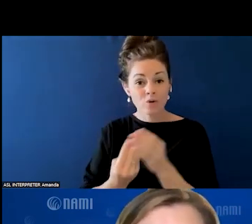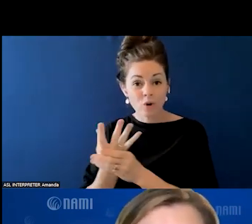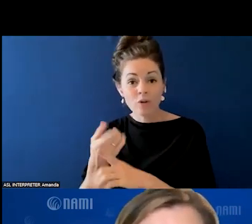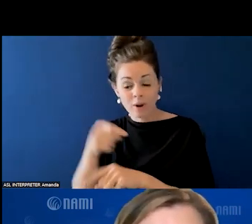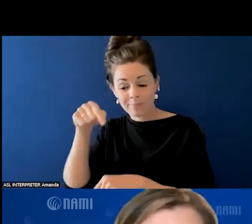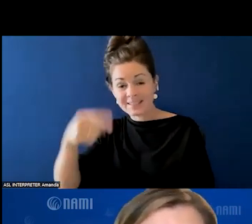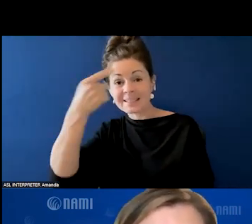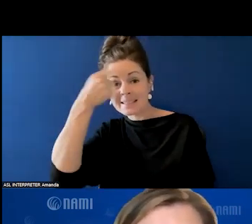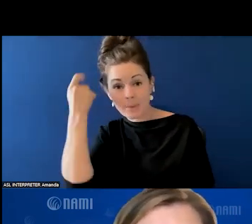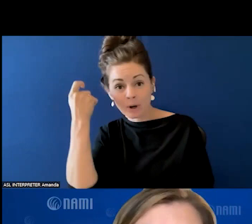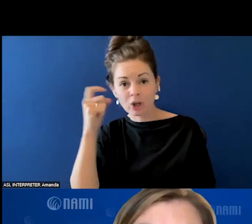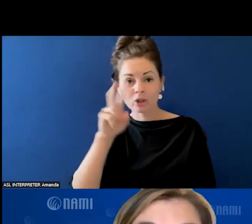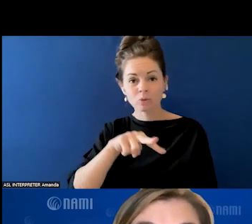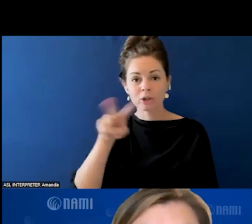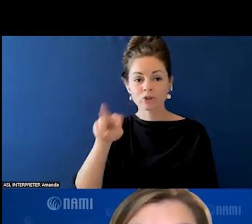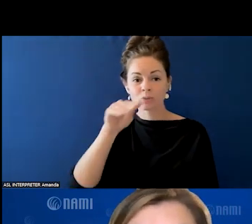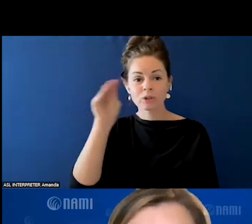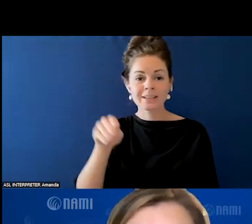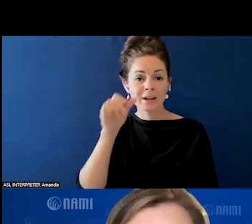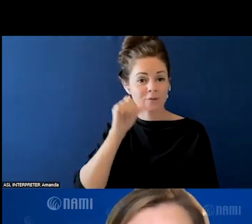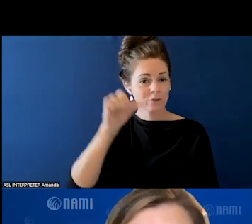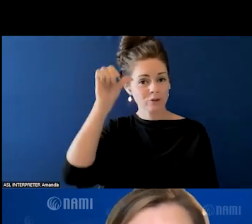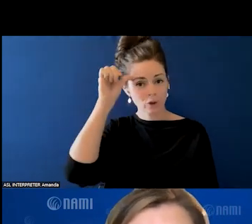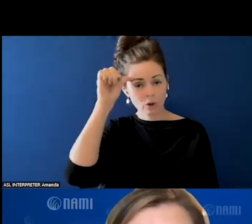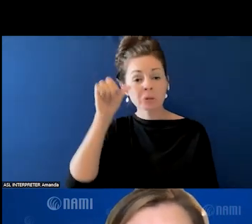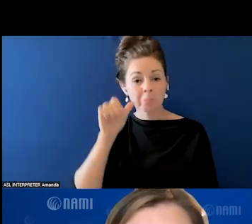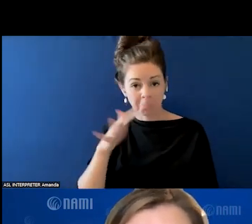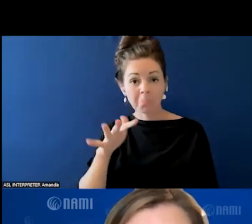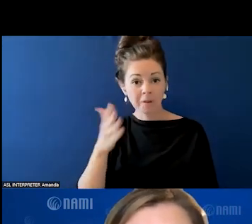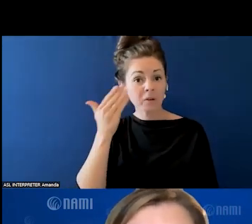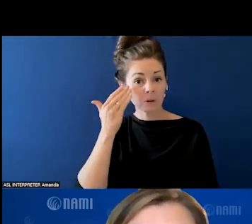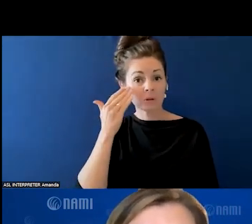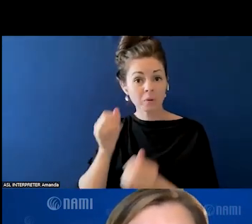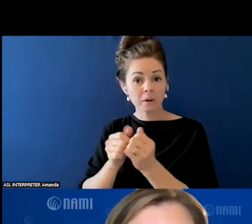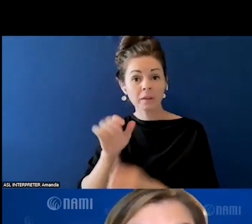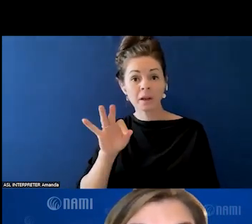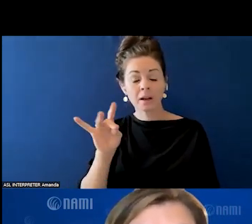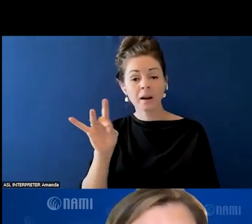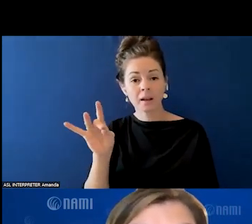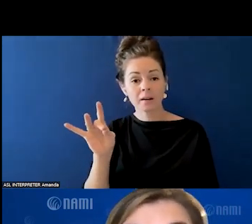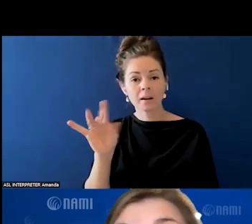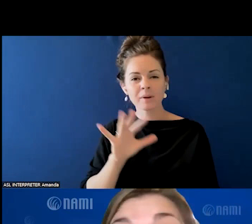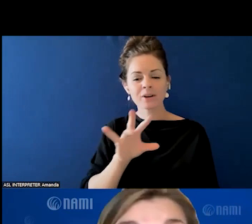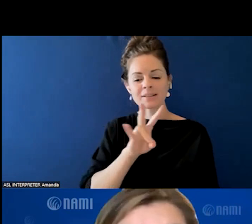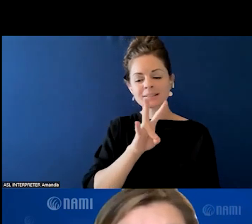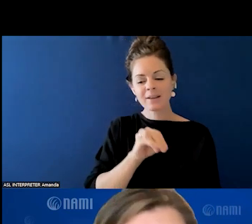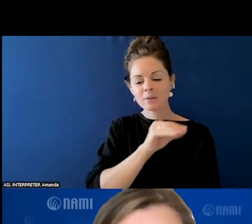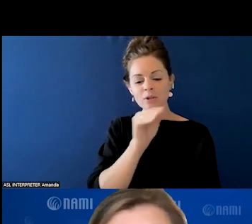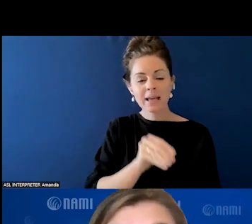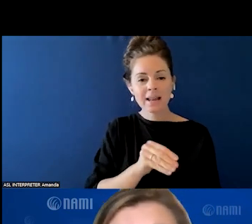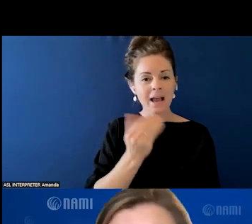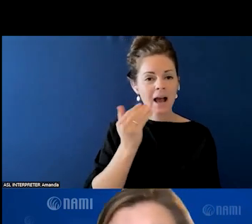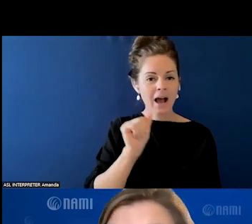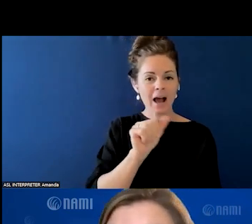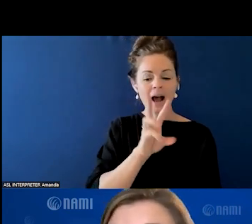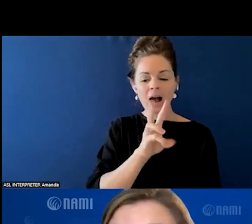that 22% of adults are very or somewhat familiar with 988. And about 70% are aware of it. They may have